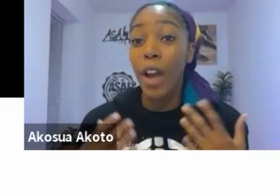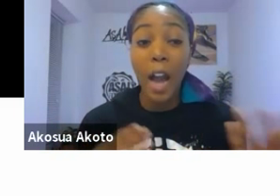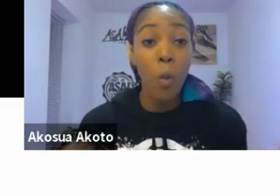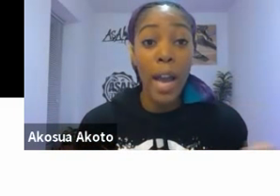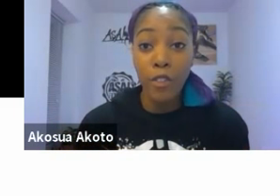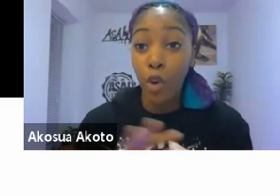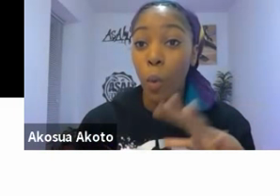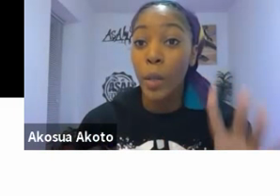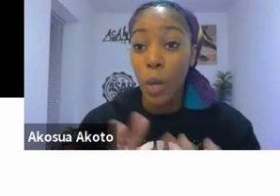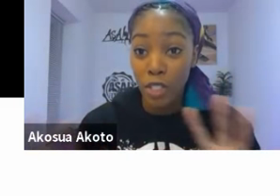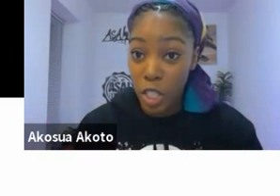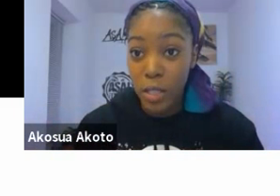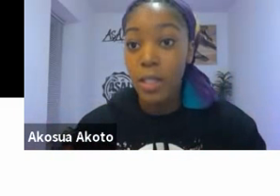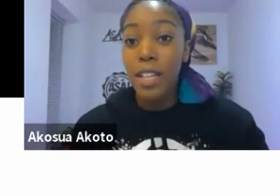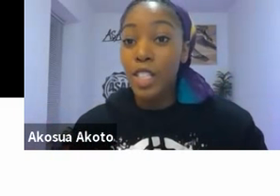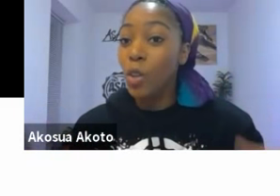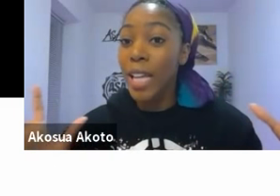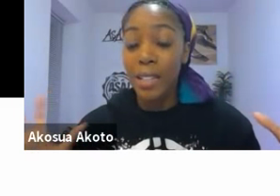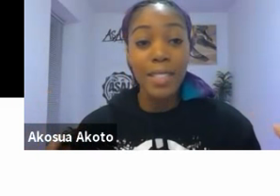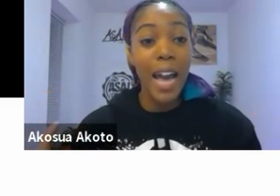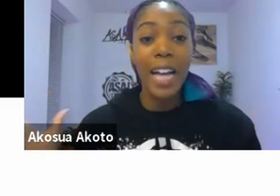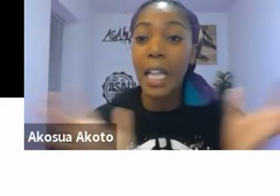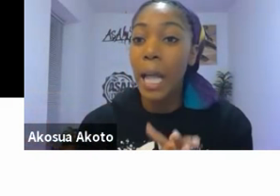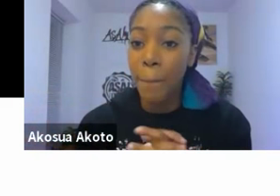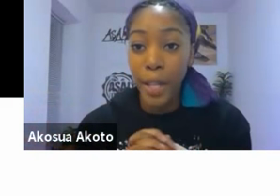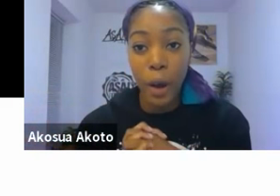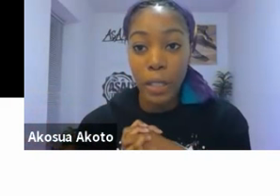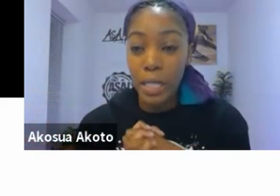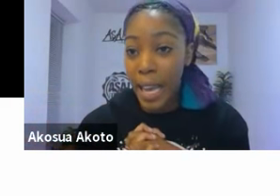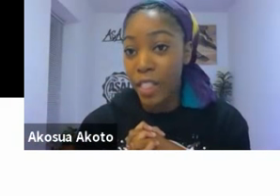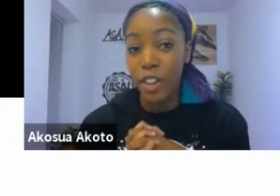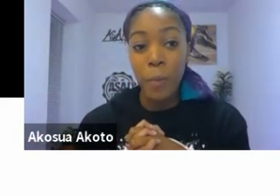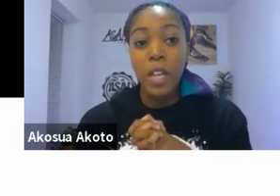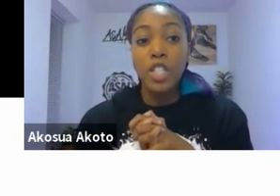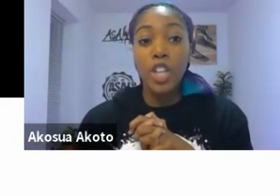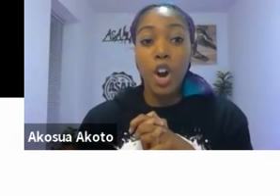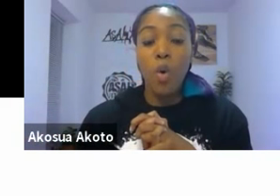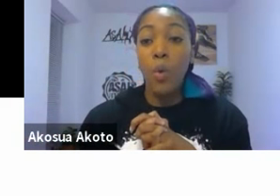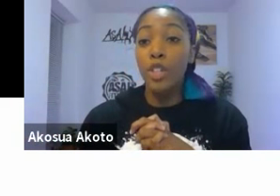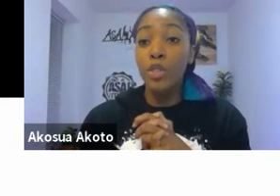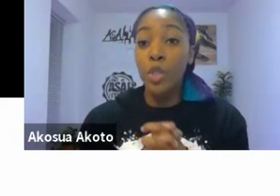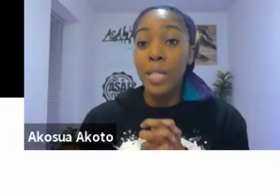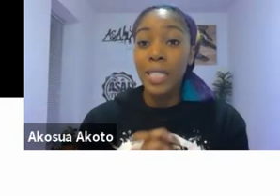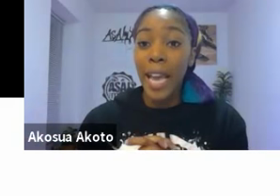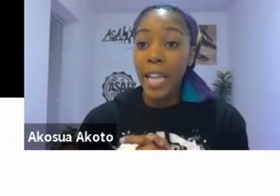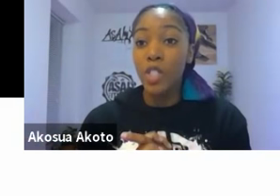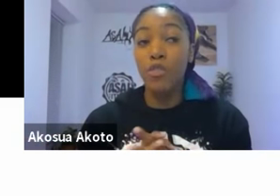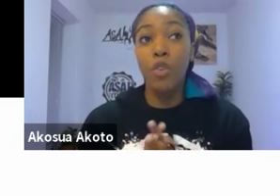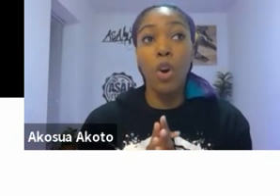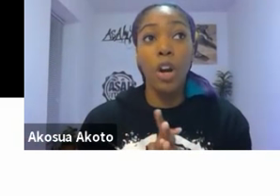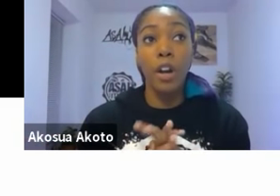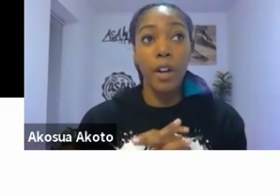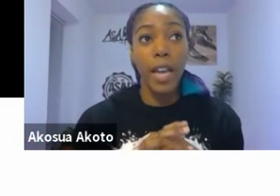when, where, how, why, for what region? So let us not clump it all together. So when you do a